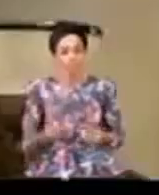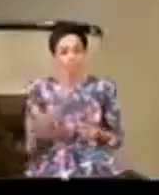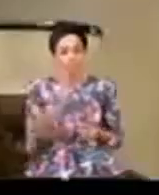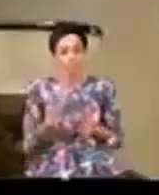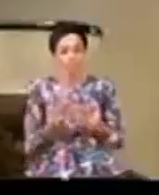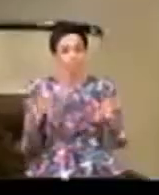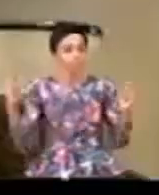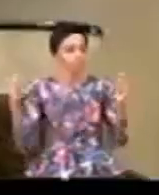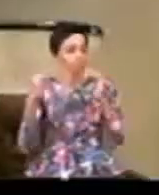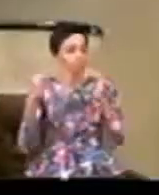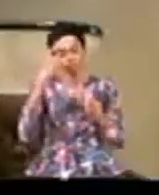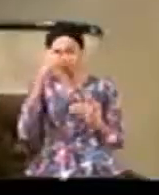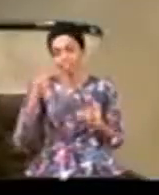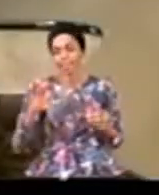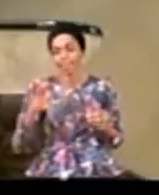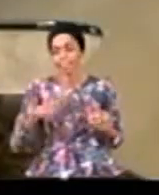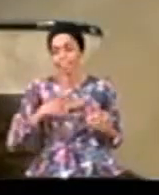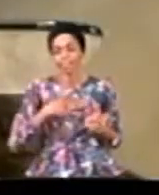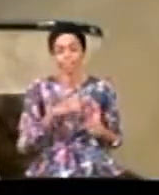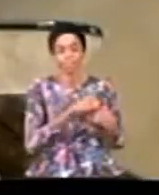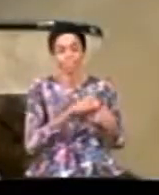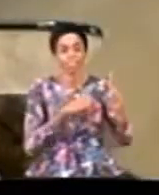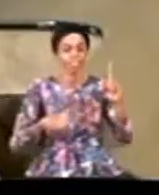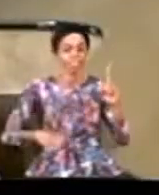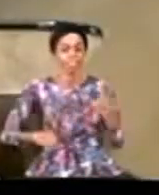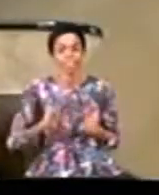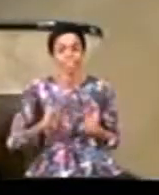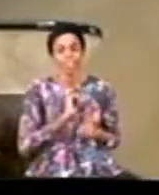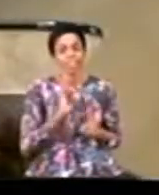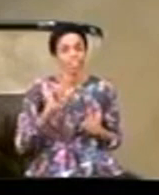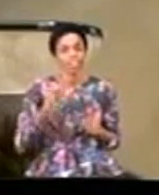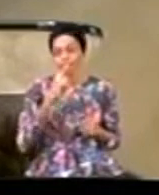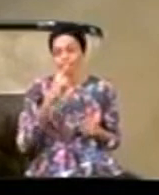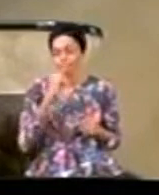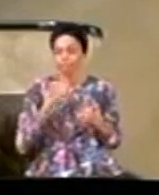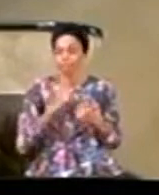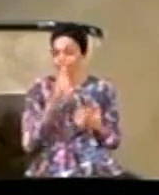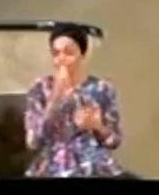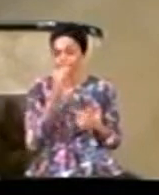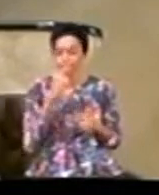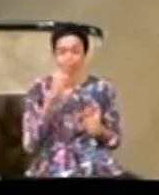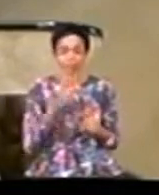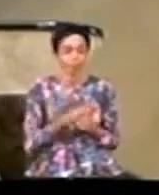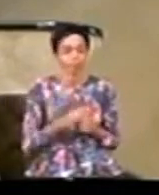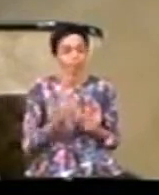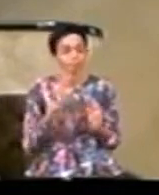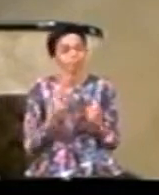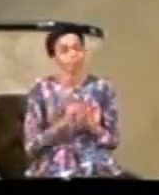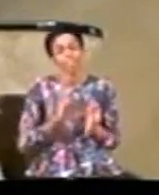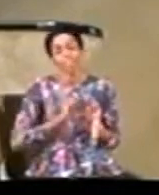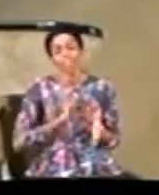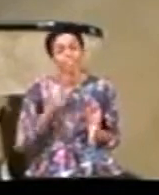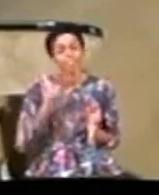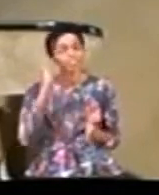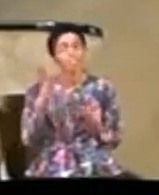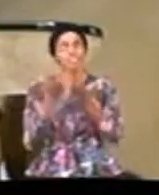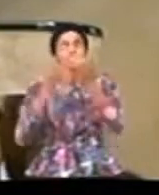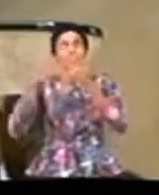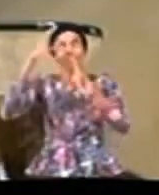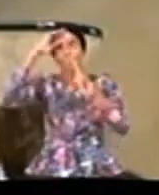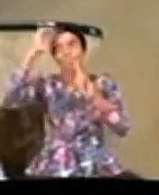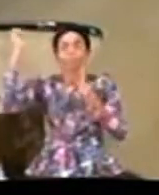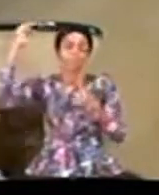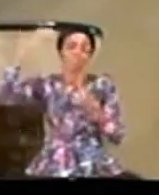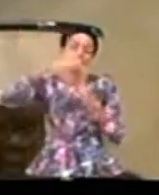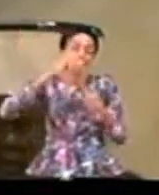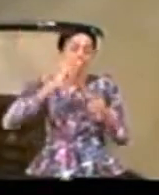The battlefield for my Lord. I am promising that I will serve him